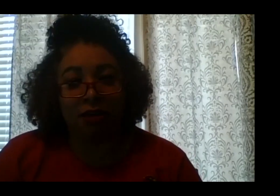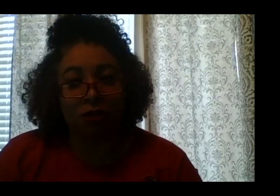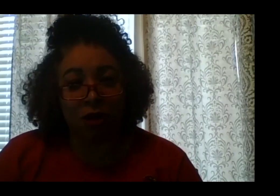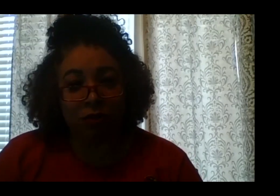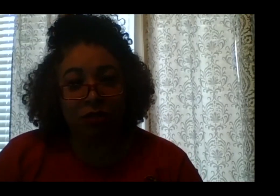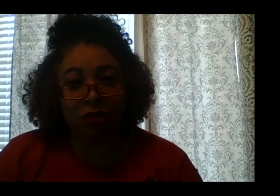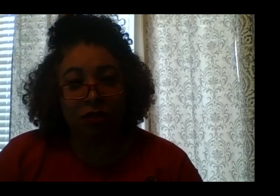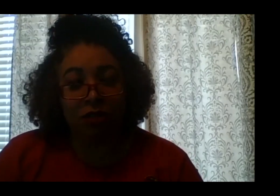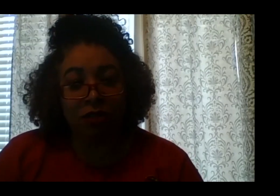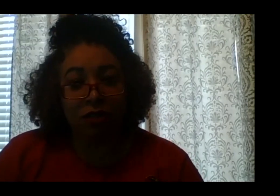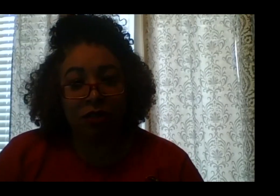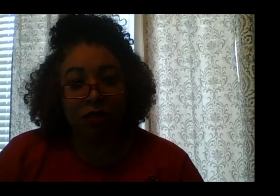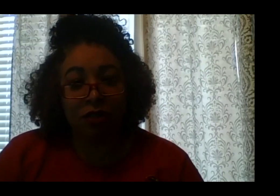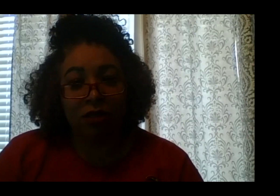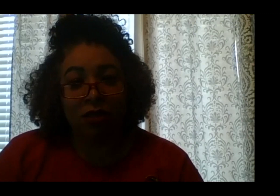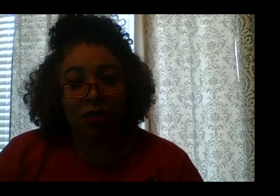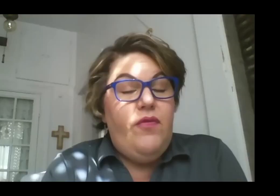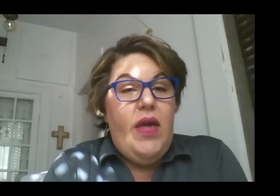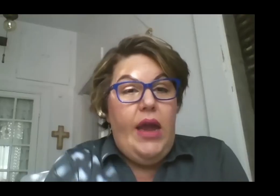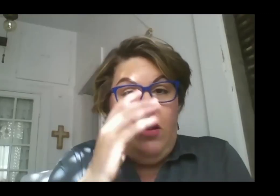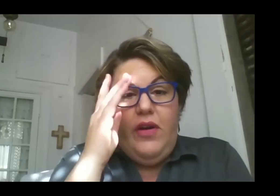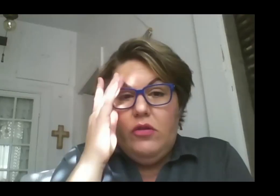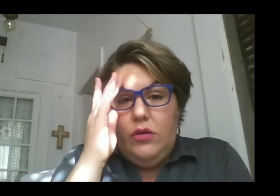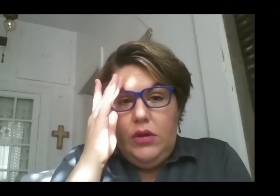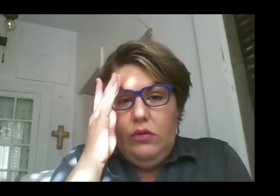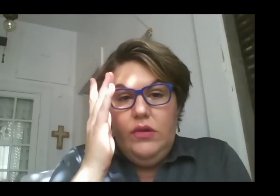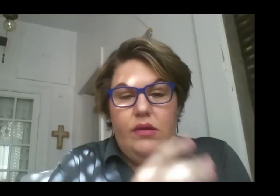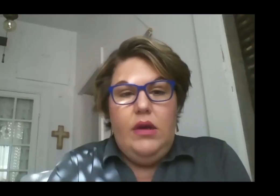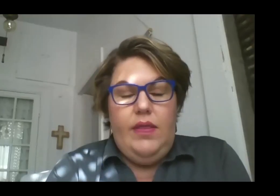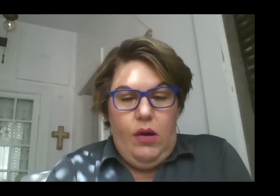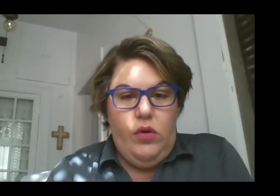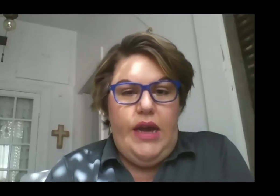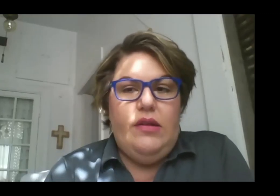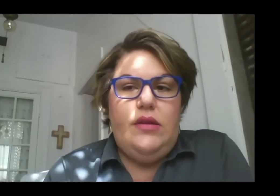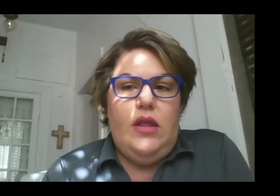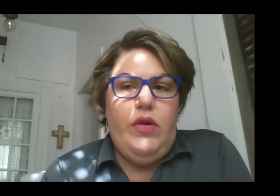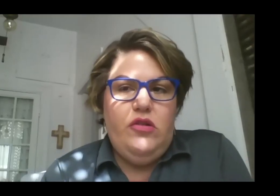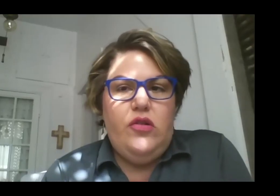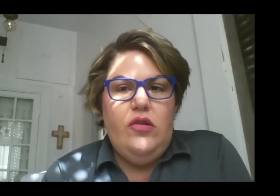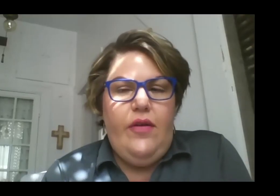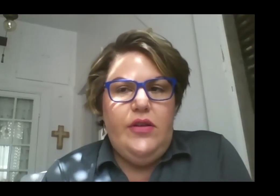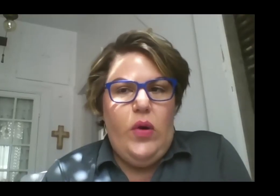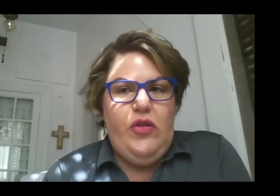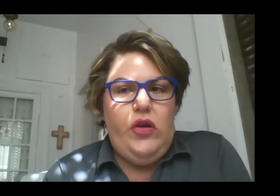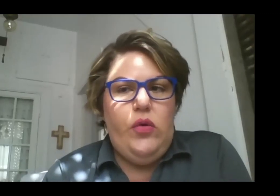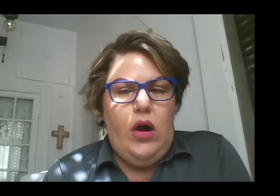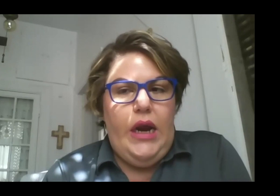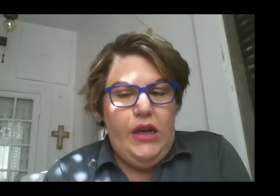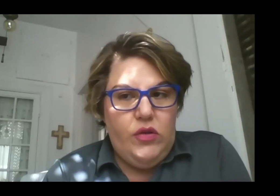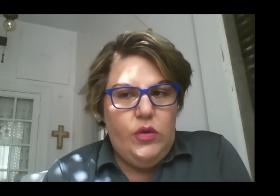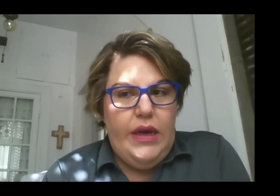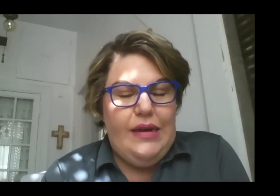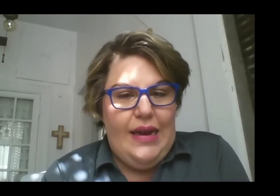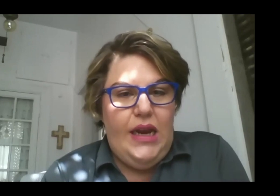pay on your loans? That if they are federal loans, yes. That will, yes. The registrar's office, once you are